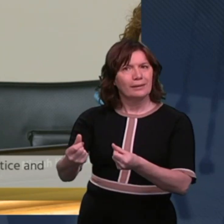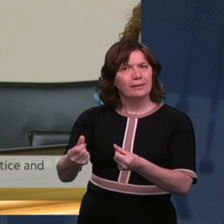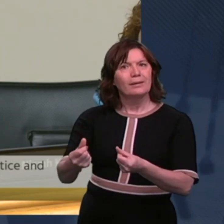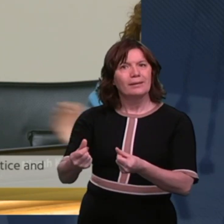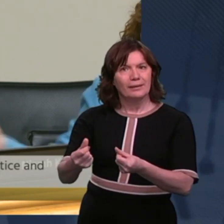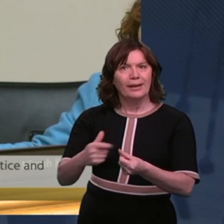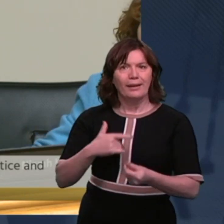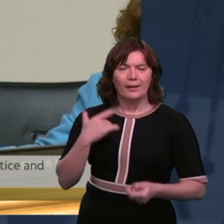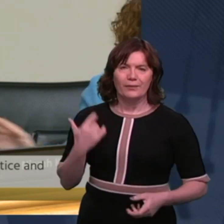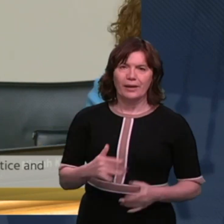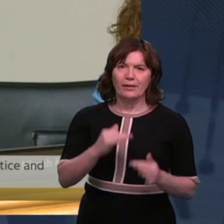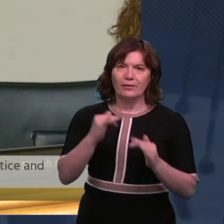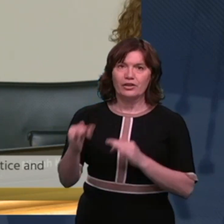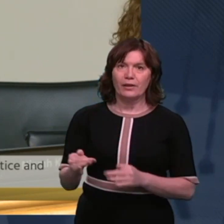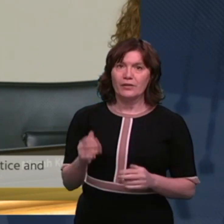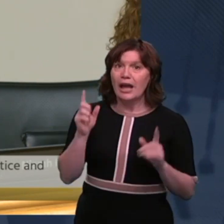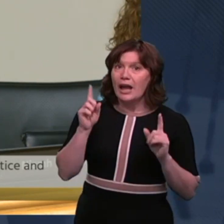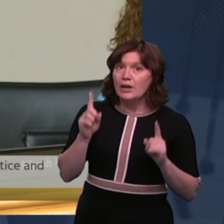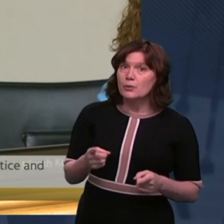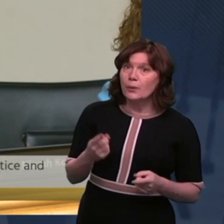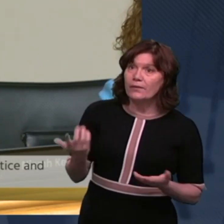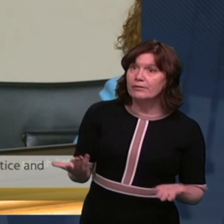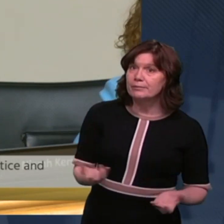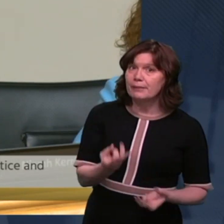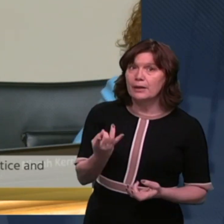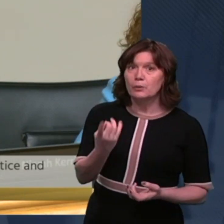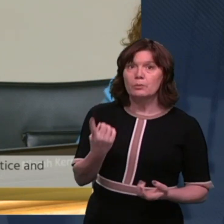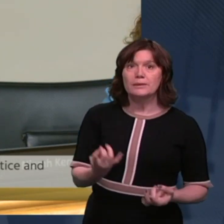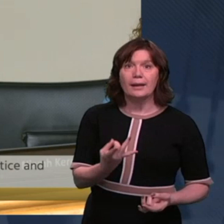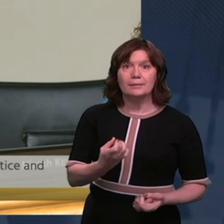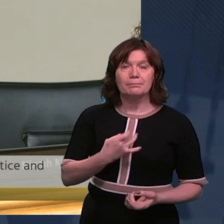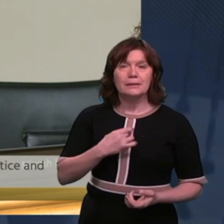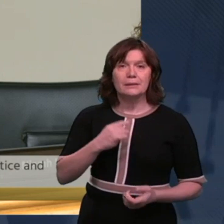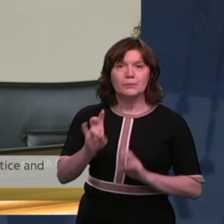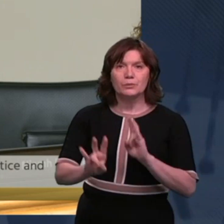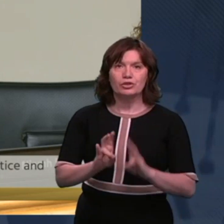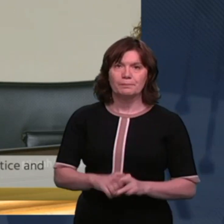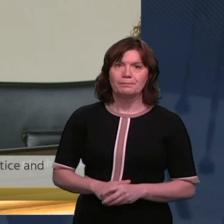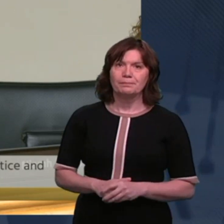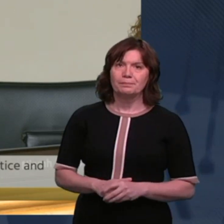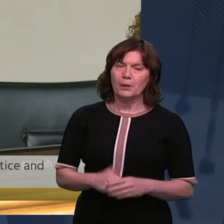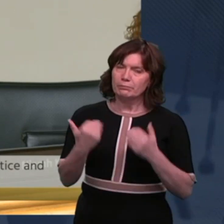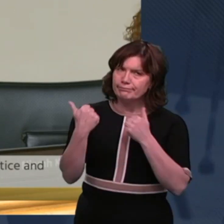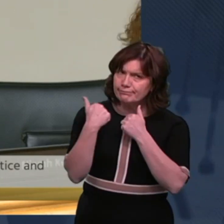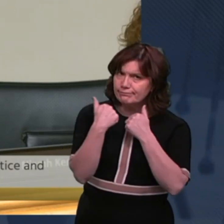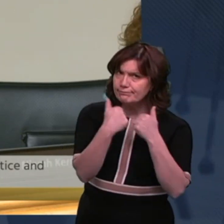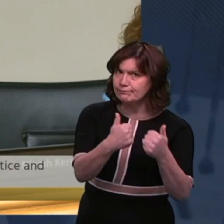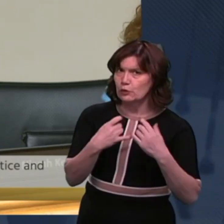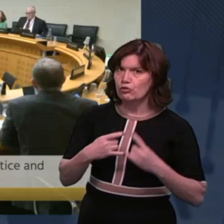now. I don't know whether Wayne would want to... Yeah, well done. Sorry. Well done, thank you. Wayne?